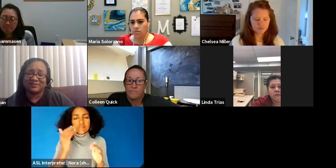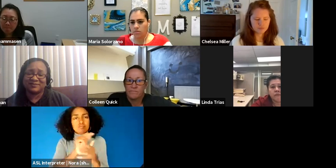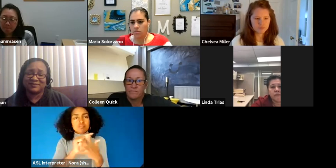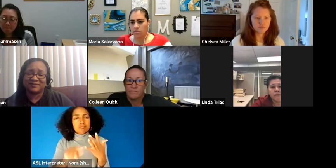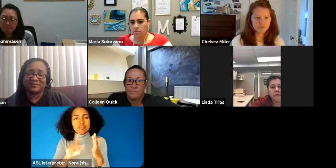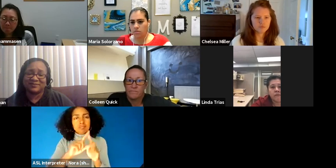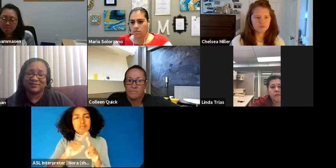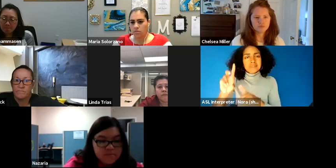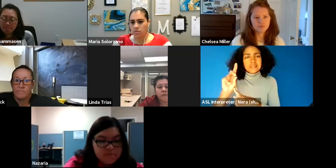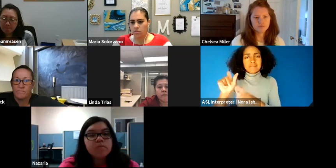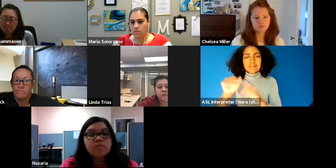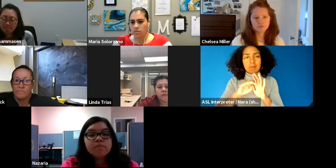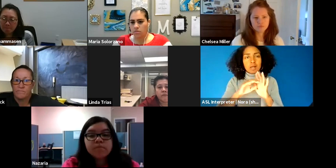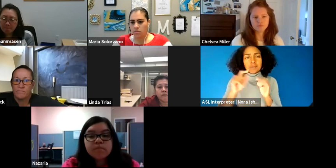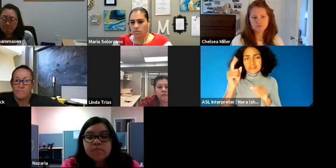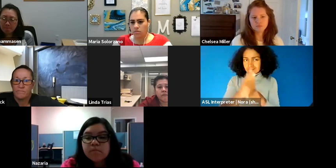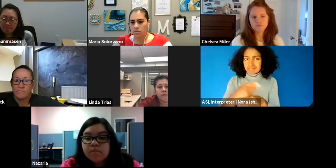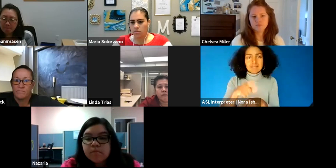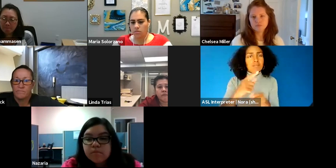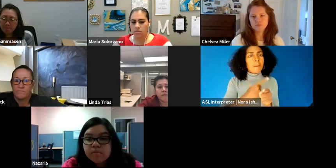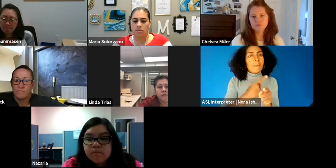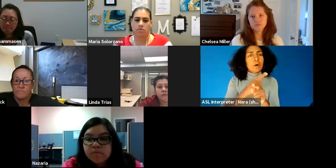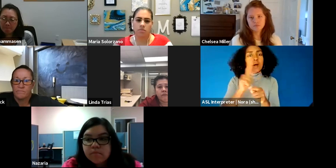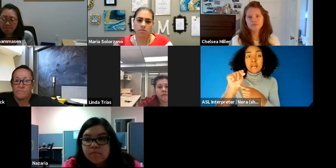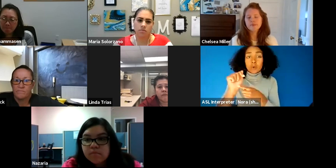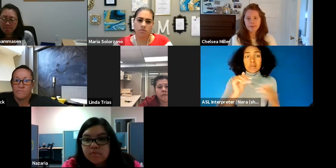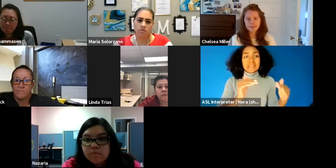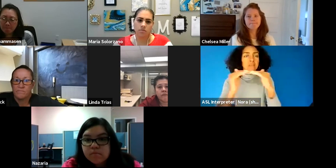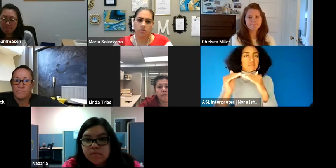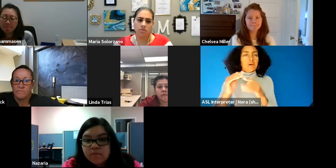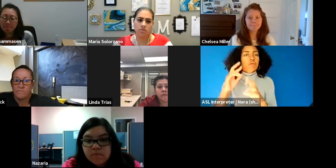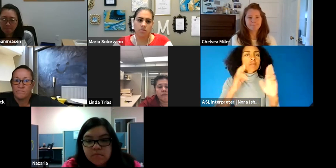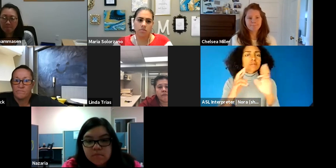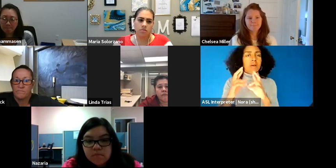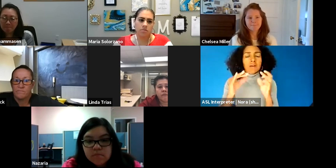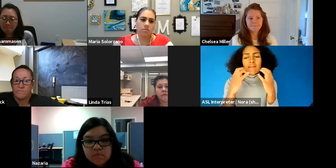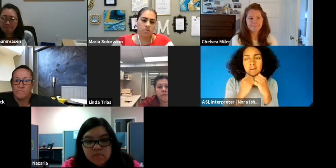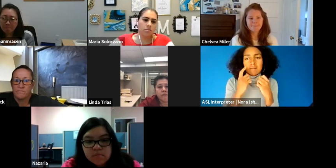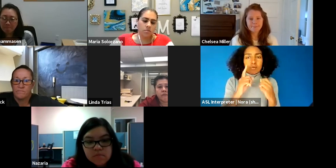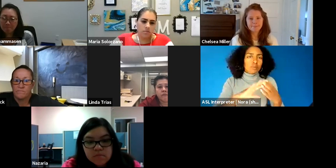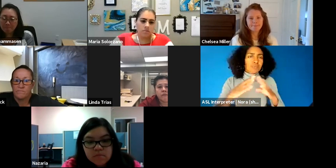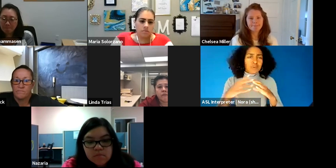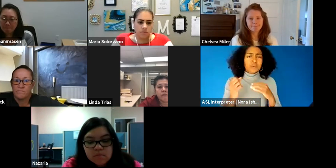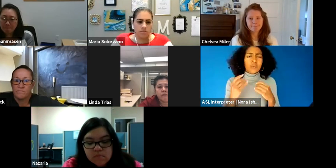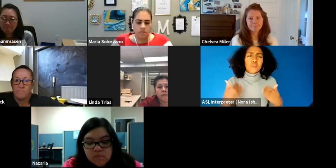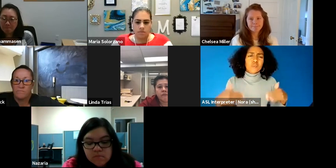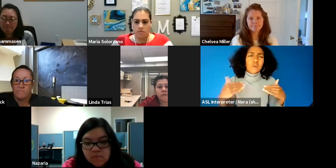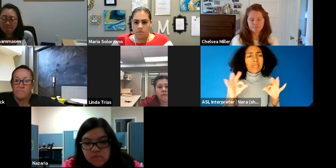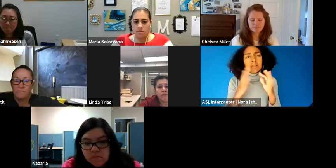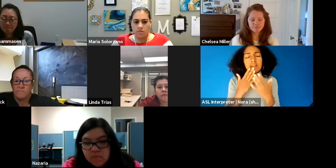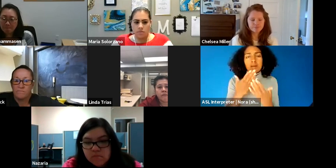yeah, proper language connotes respect and value to communities. So thank you for calling that out and naming